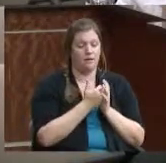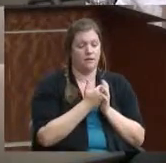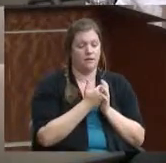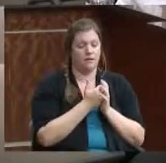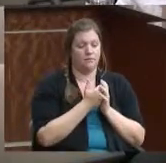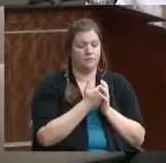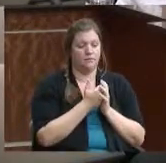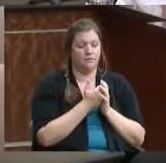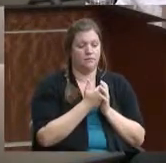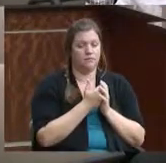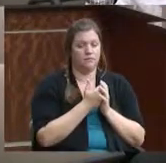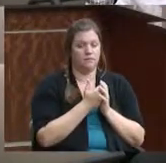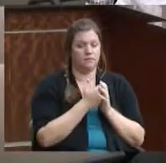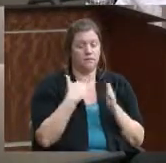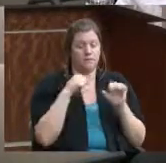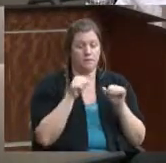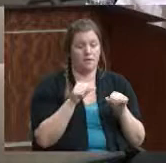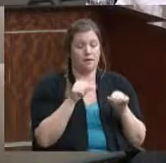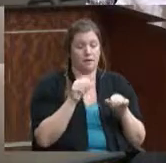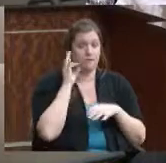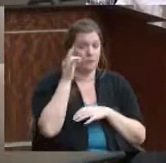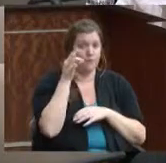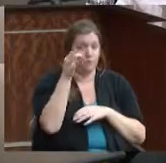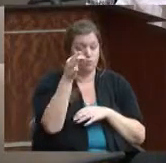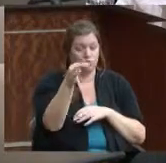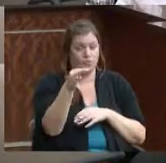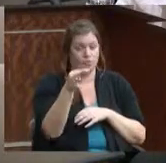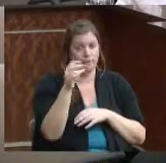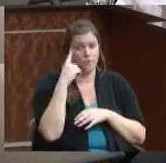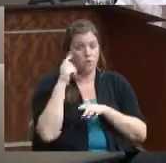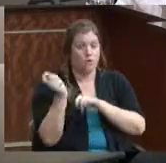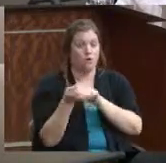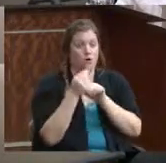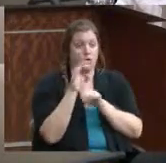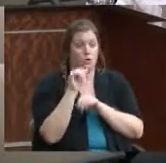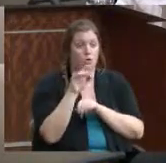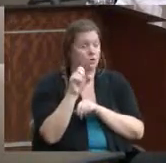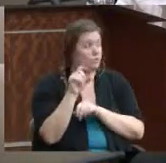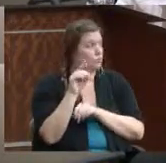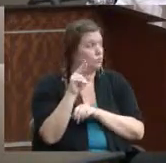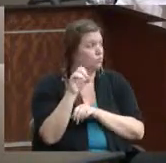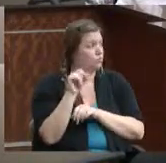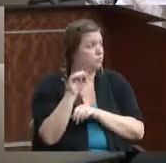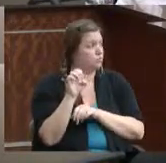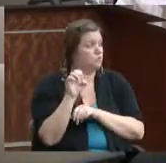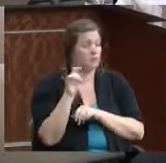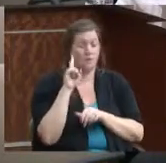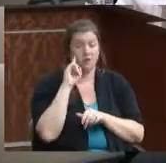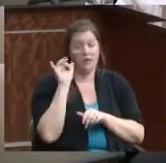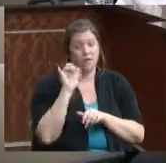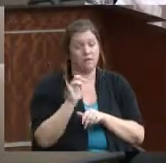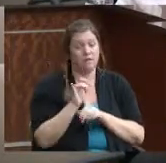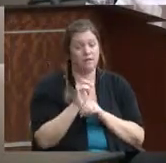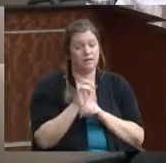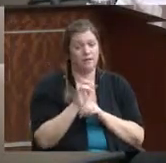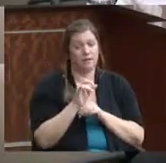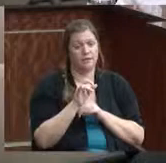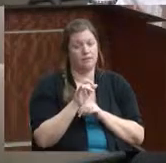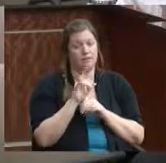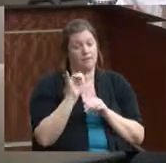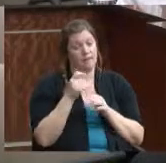undoubtedly the viability, future viability and sustainability of the golf course, which I hope everyone in this room can agree on is